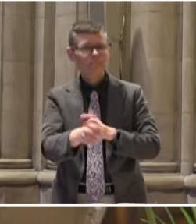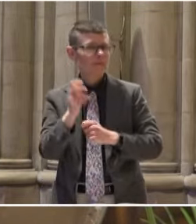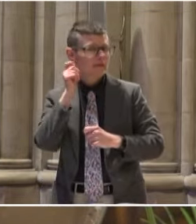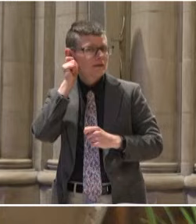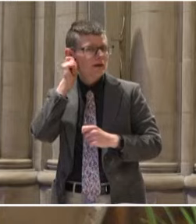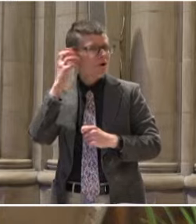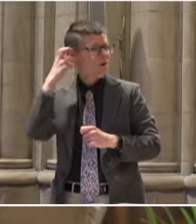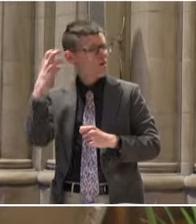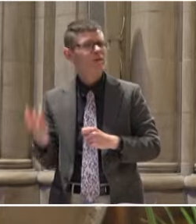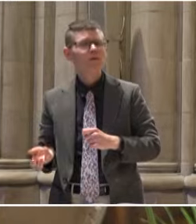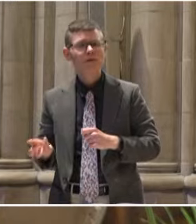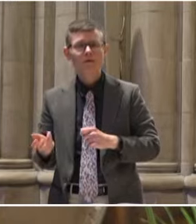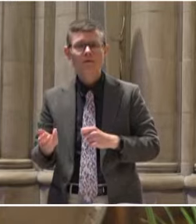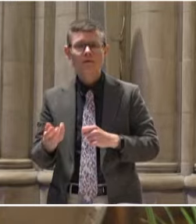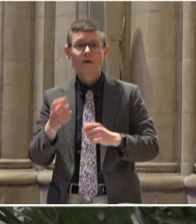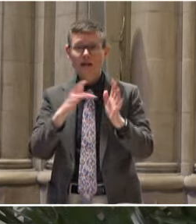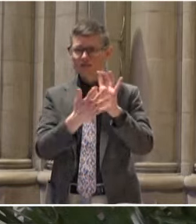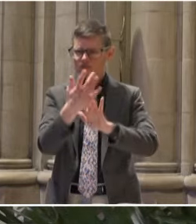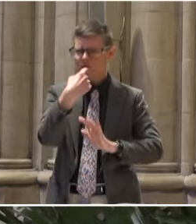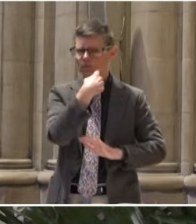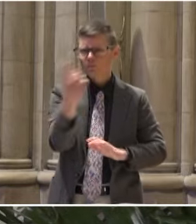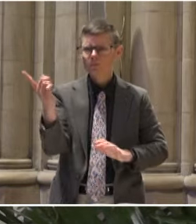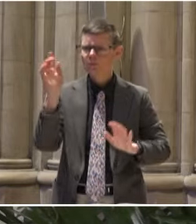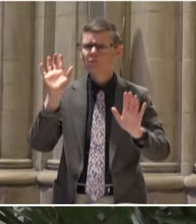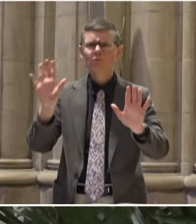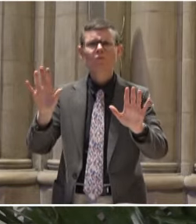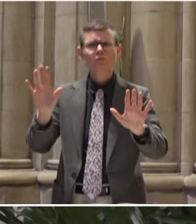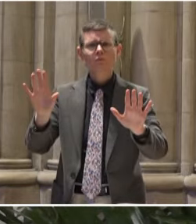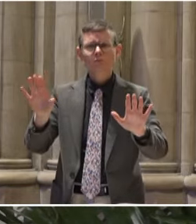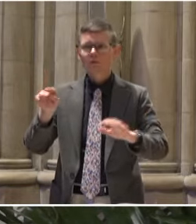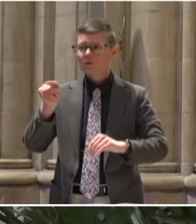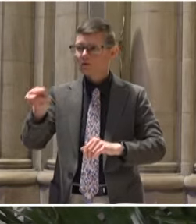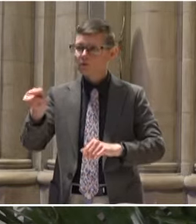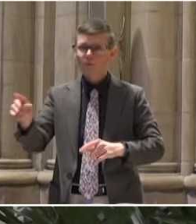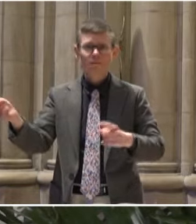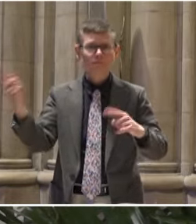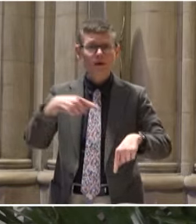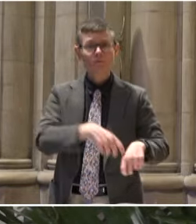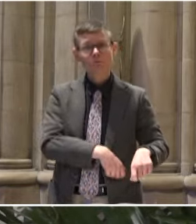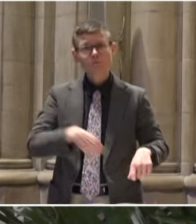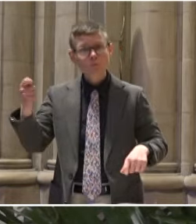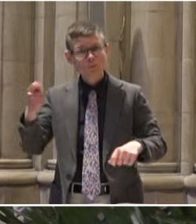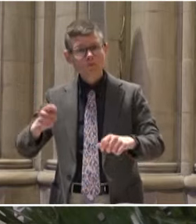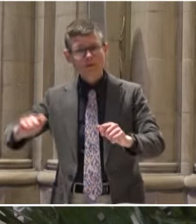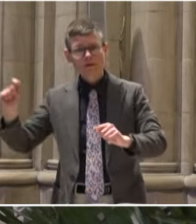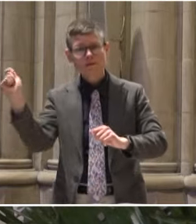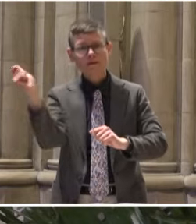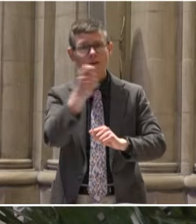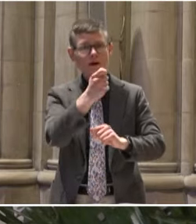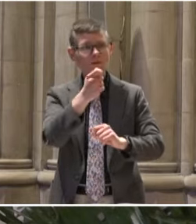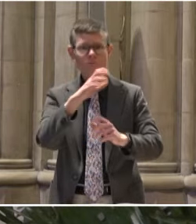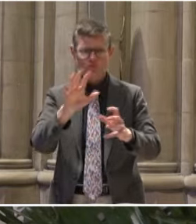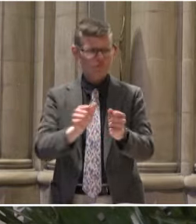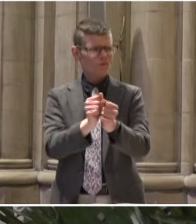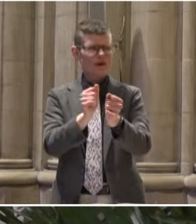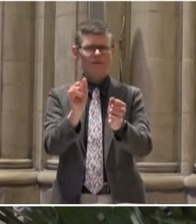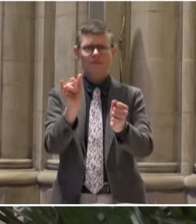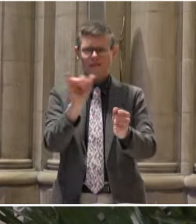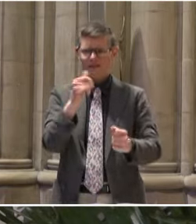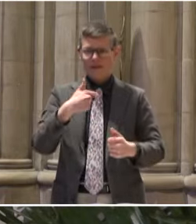Then Jesus said to them, Have you come out with swords and clubs to arrest me as though I were a